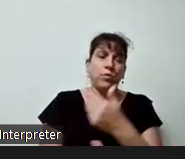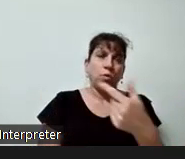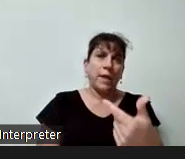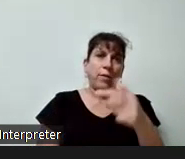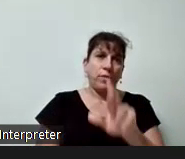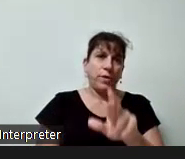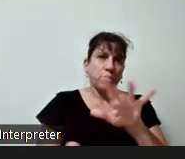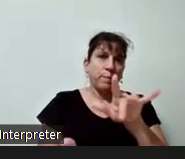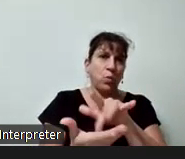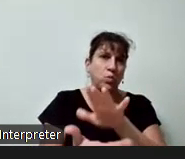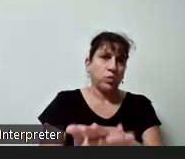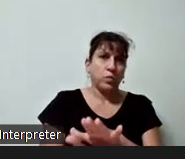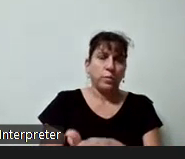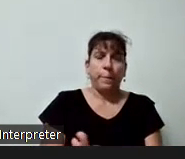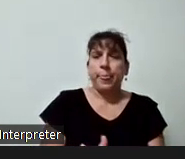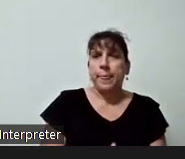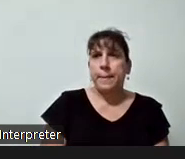School.